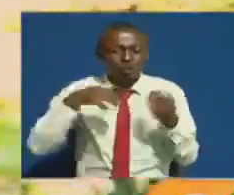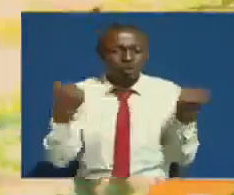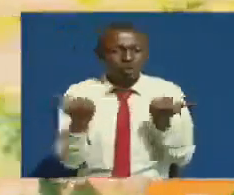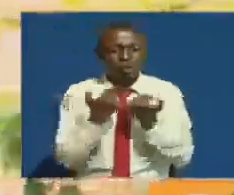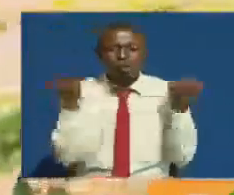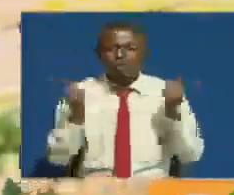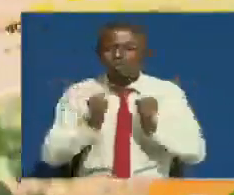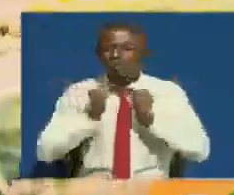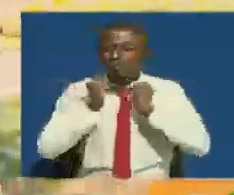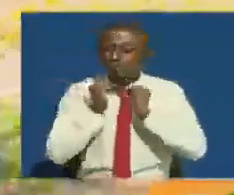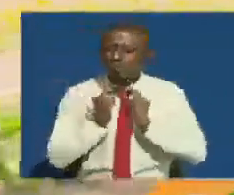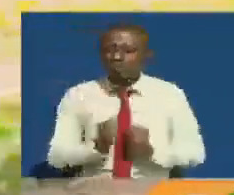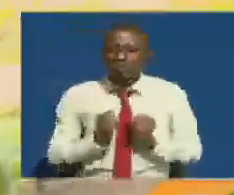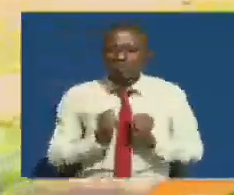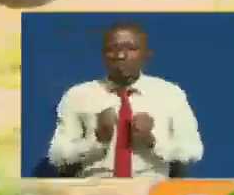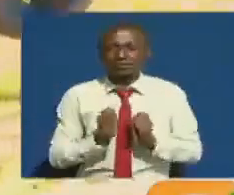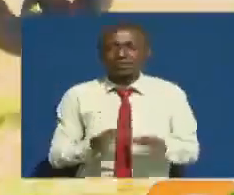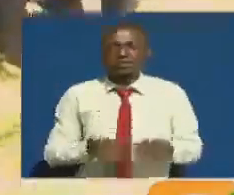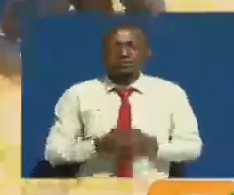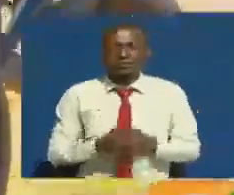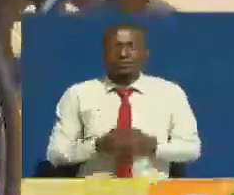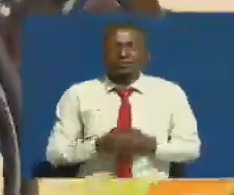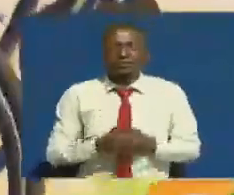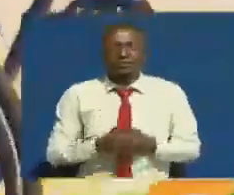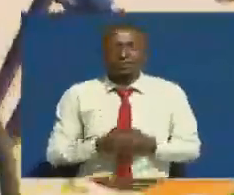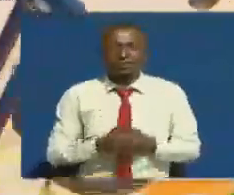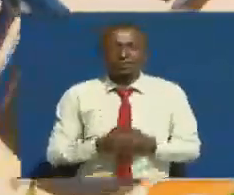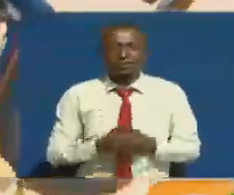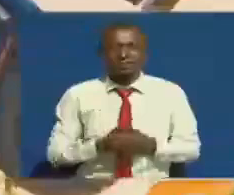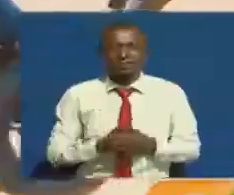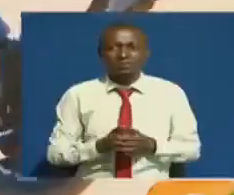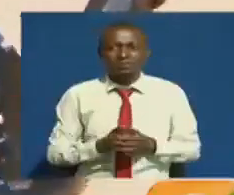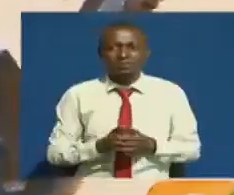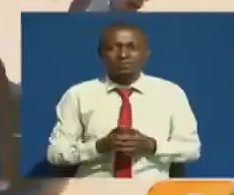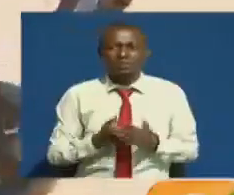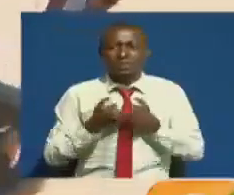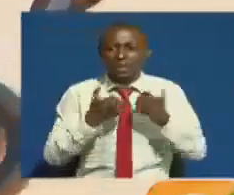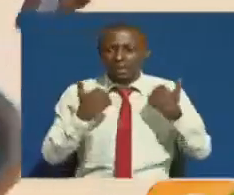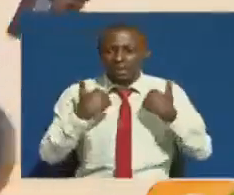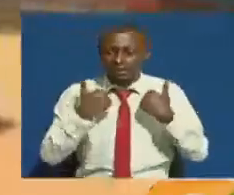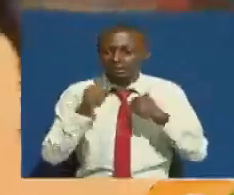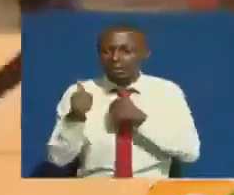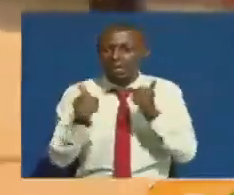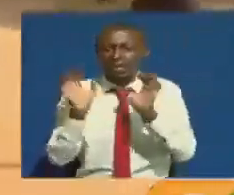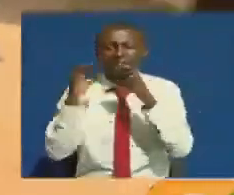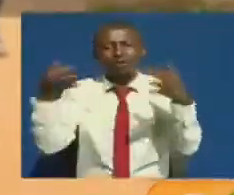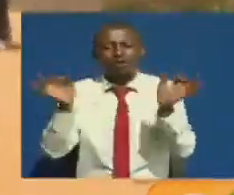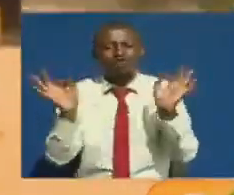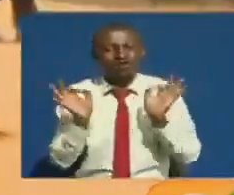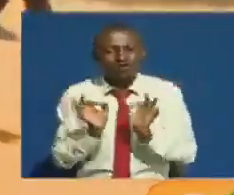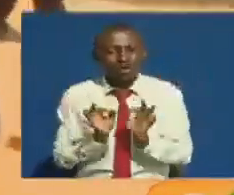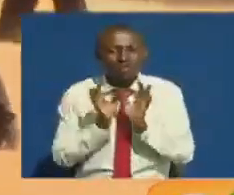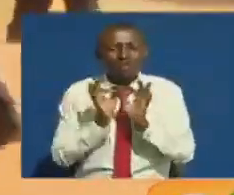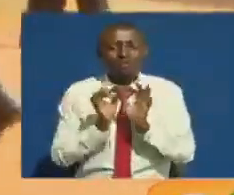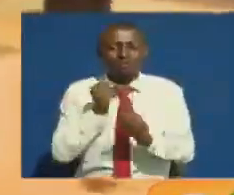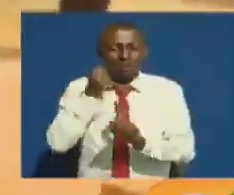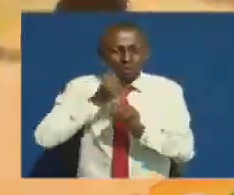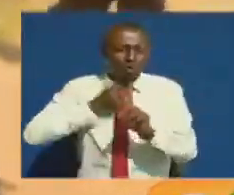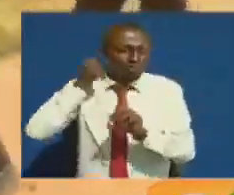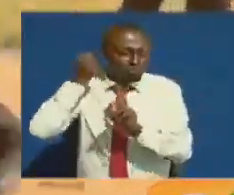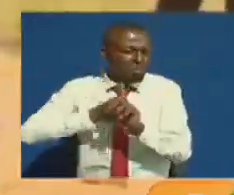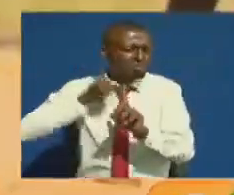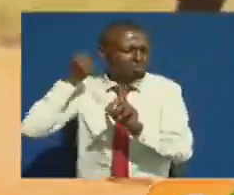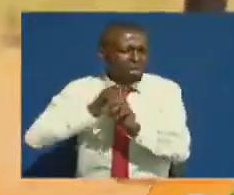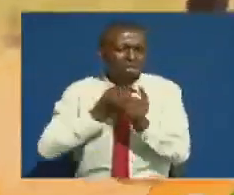hard. But in the face of these seemingly insurmountable challenges, some families have doggedly pushed through the barriers